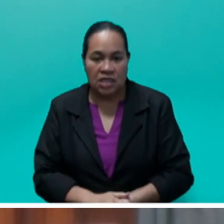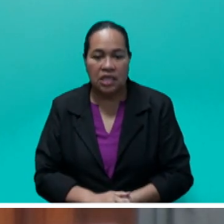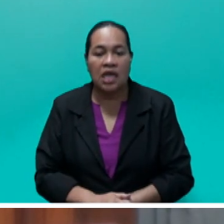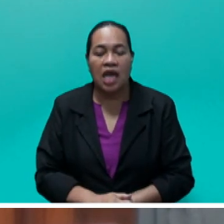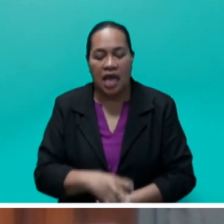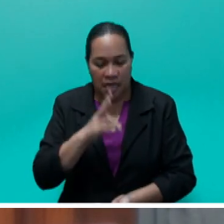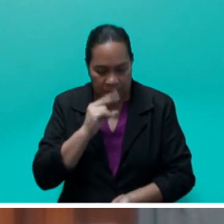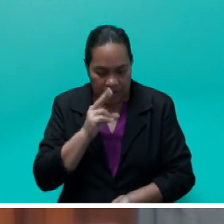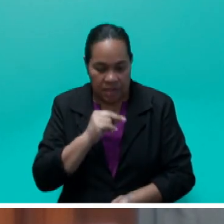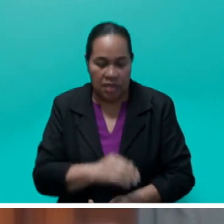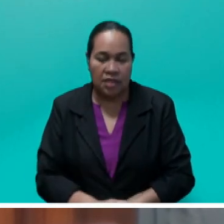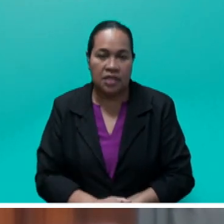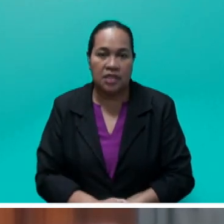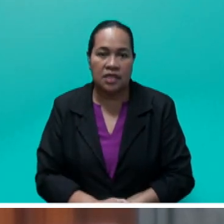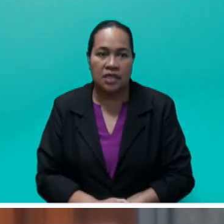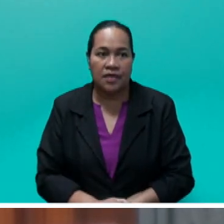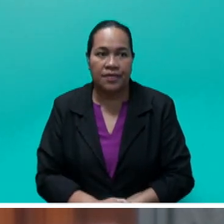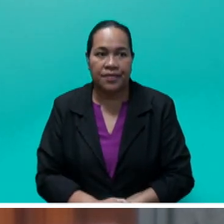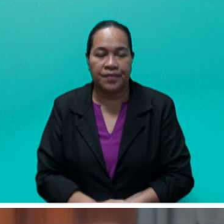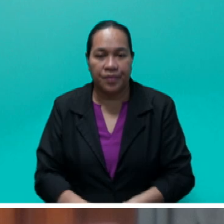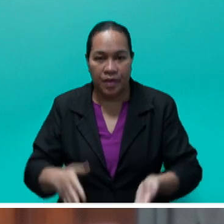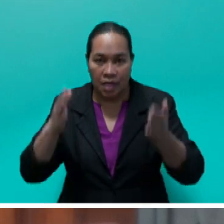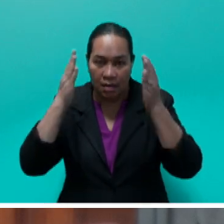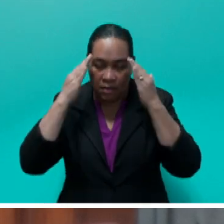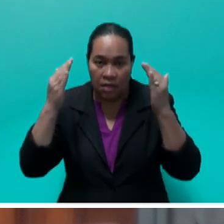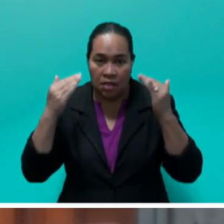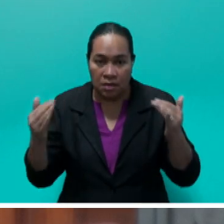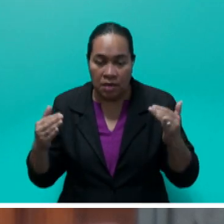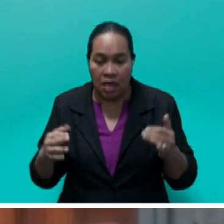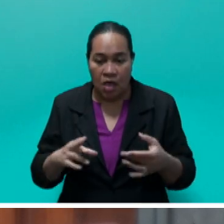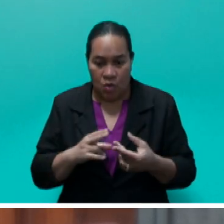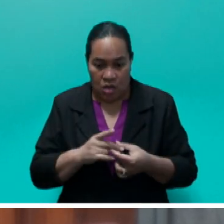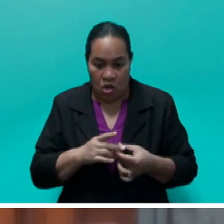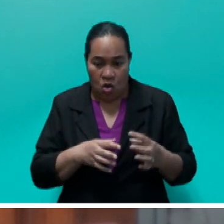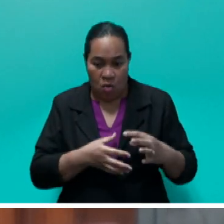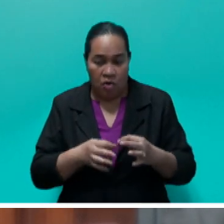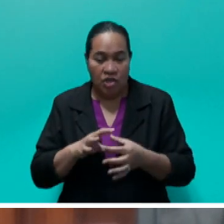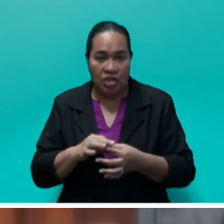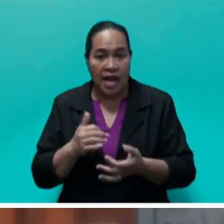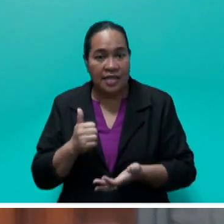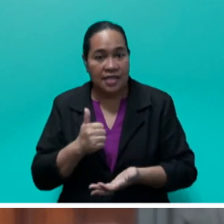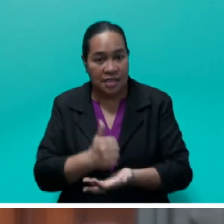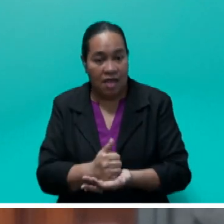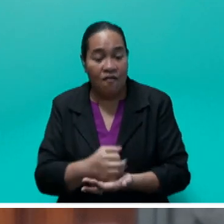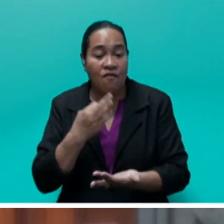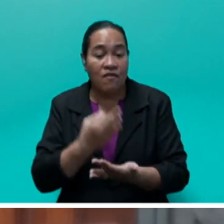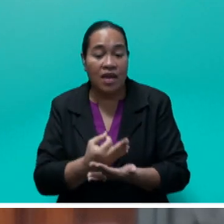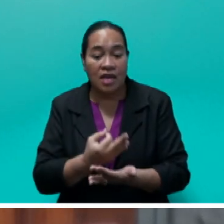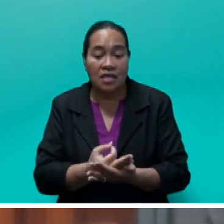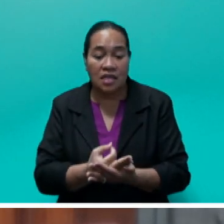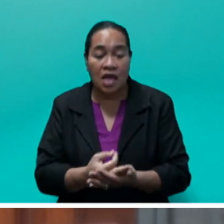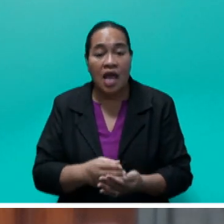capabilities. Mr. Speaker, sir, with the cooperation and assistance of our financial and investment